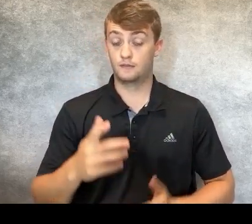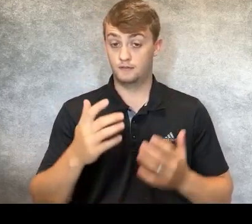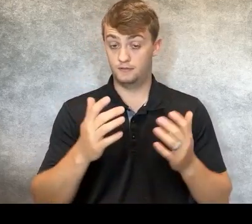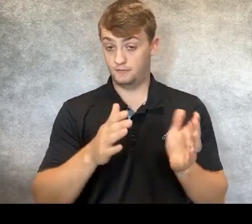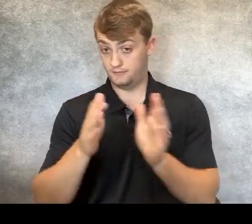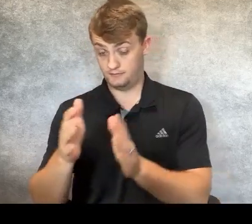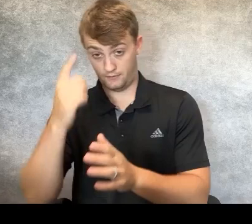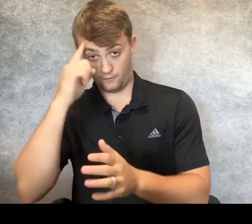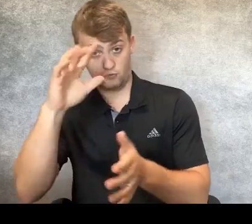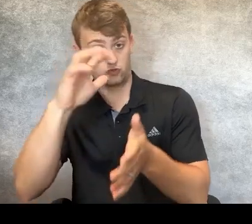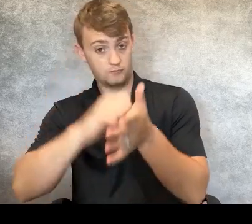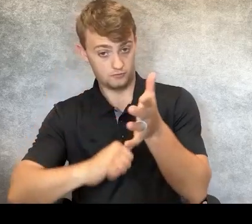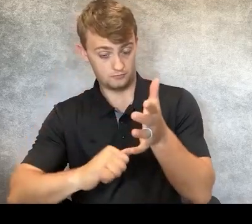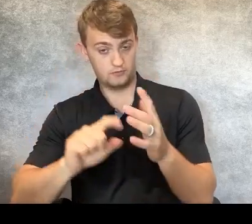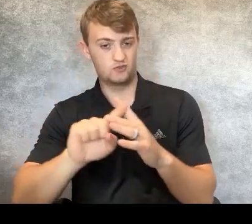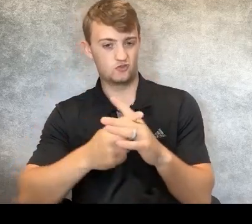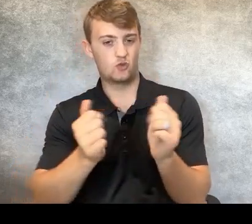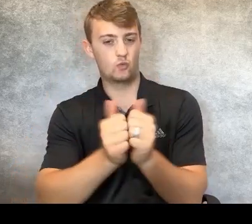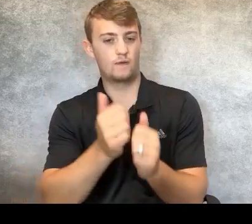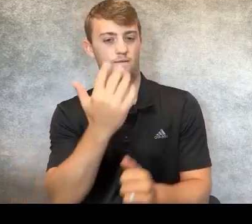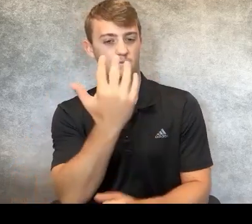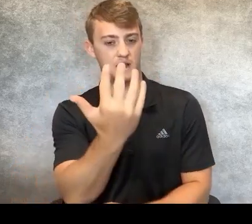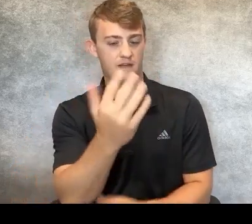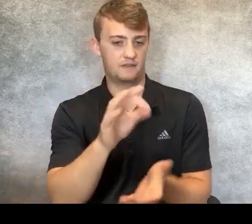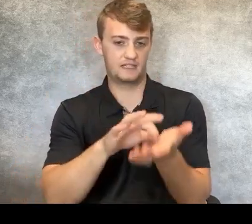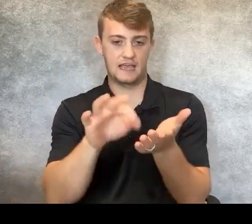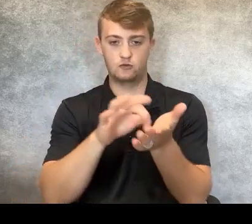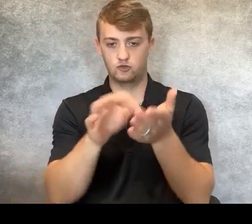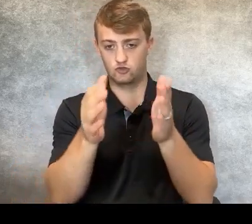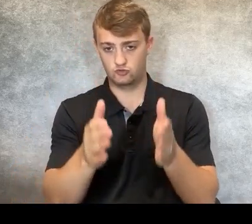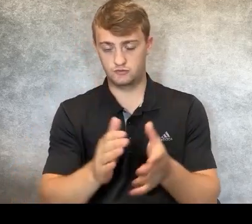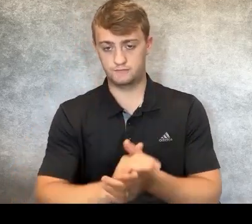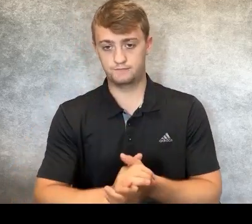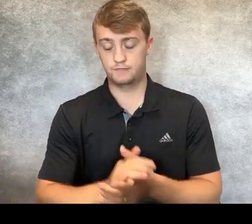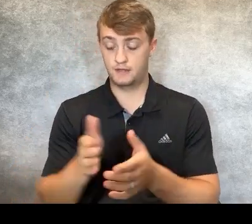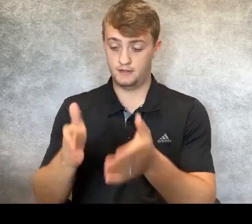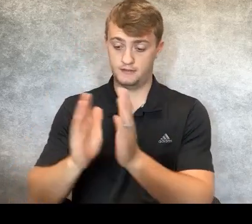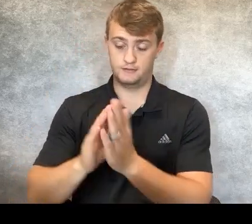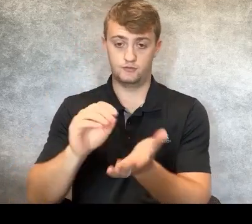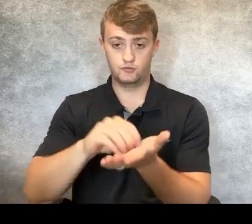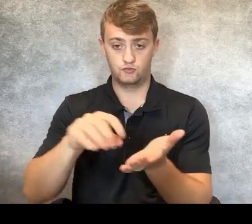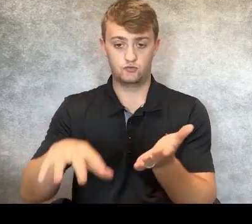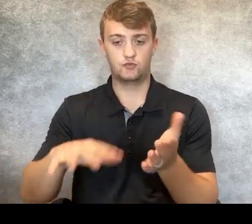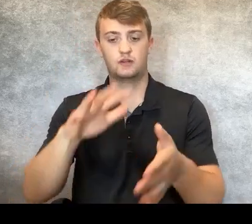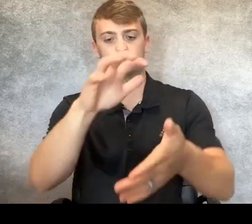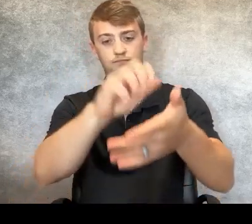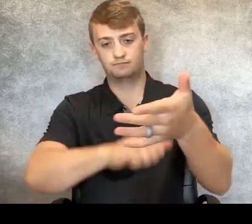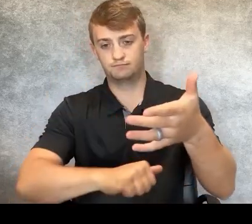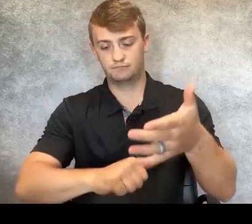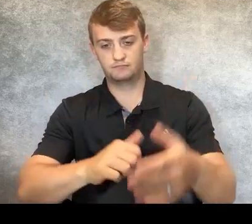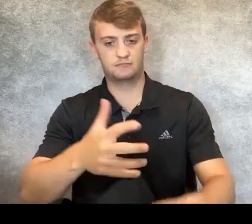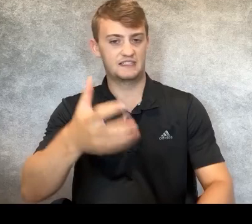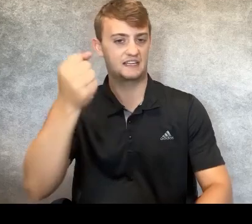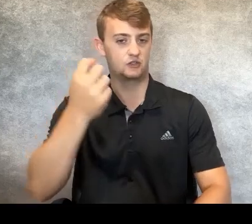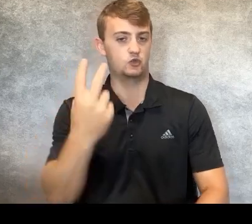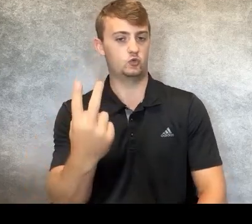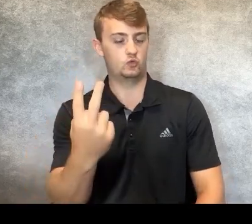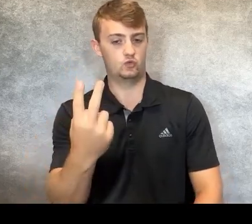For subtraction, begin with 5 counters. Ask students to take away